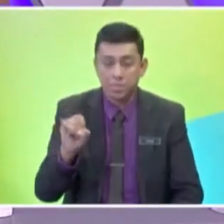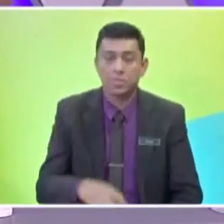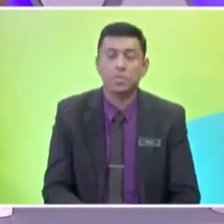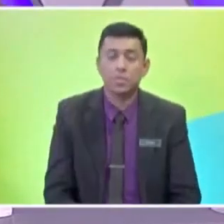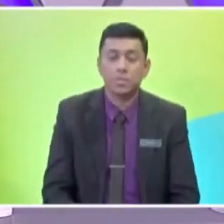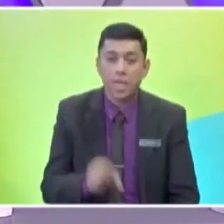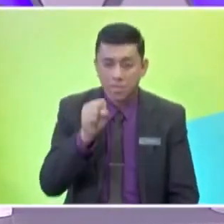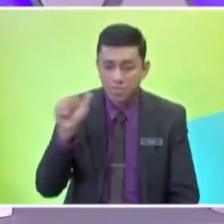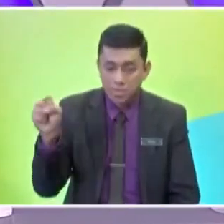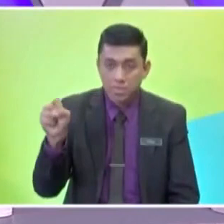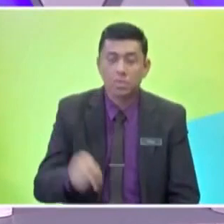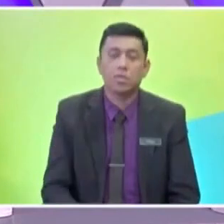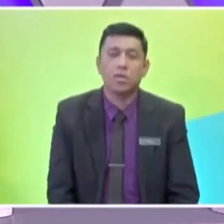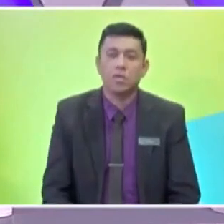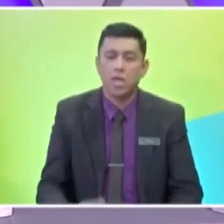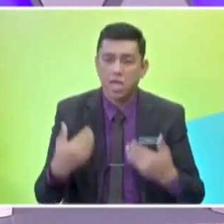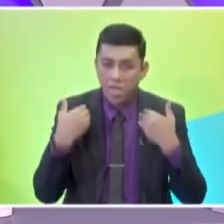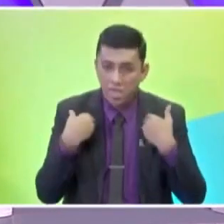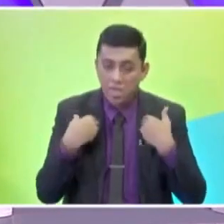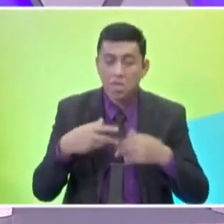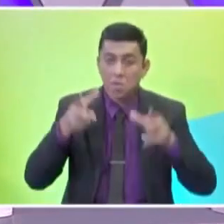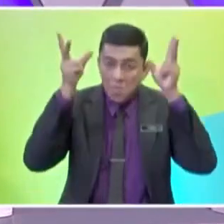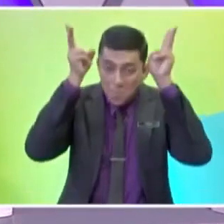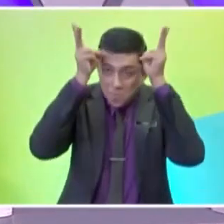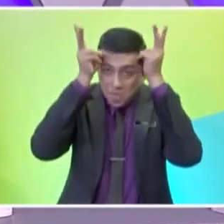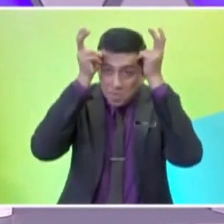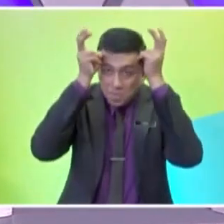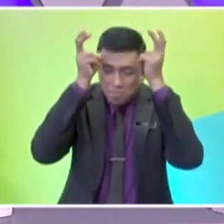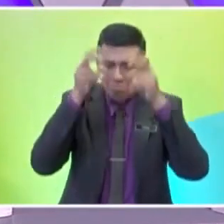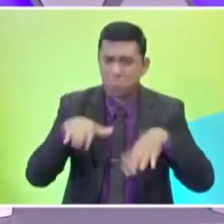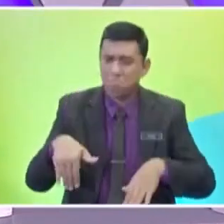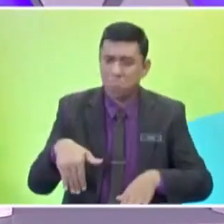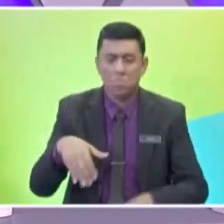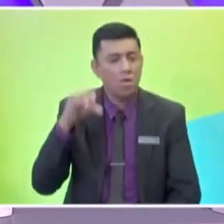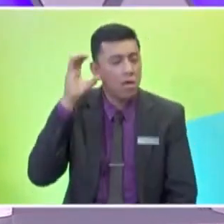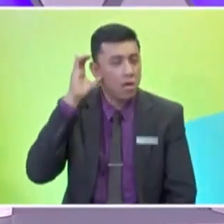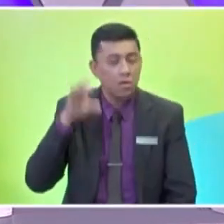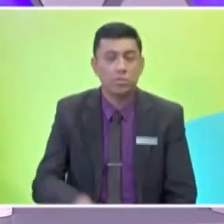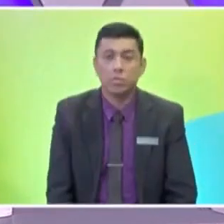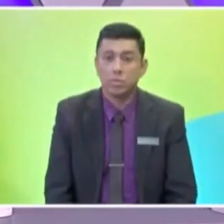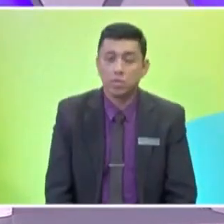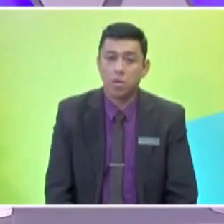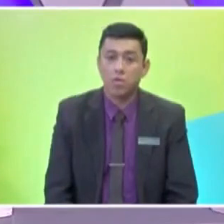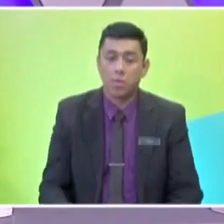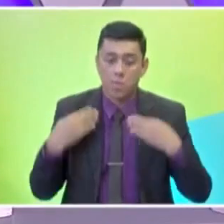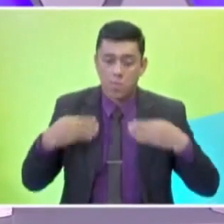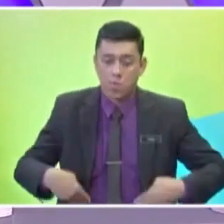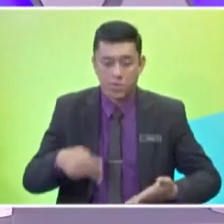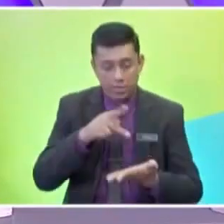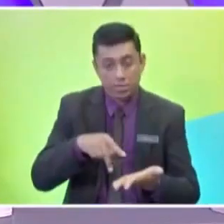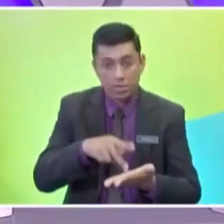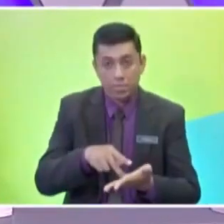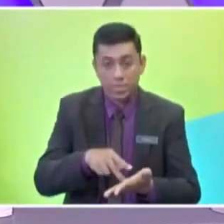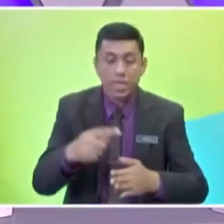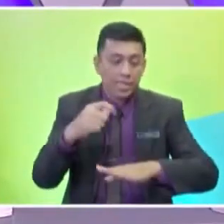not many of us have heard the rabbit sound before. Exactly. Not only that, we have learned about the body parts of the